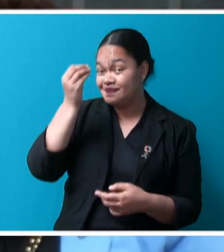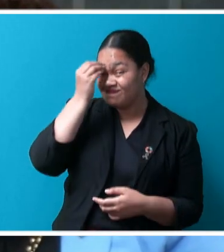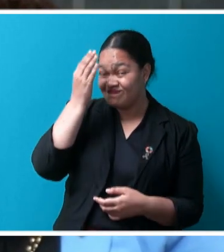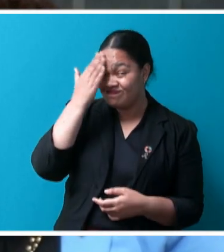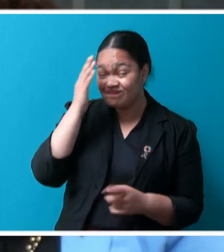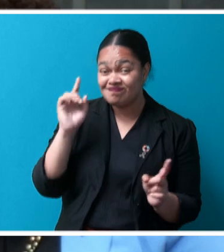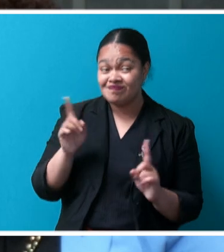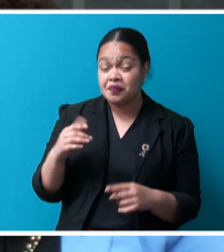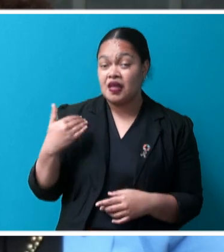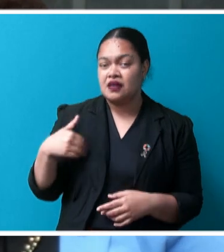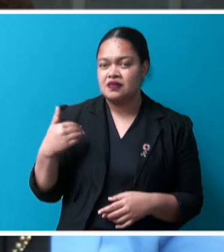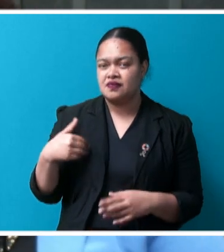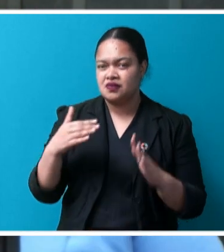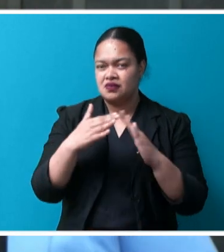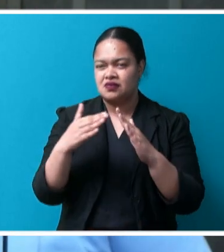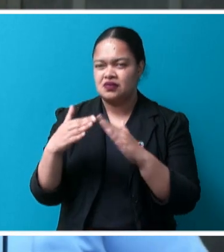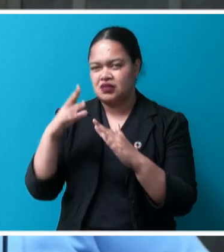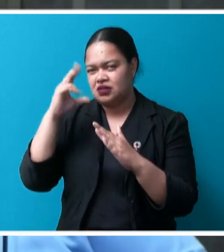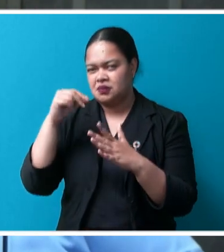the living quarters as well. That has to be first